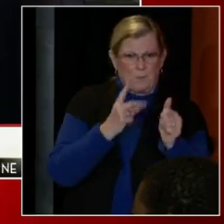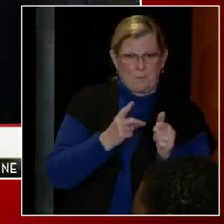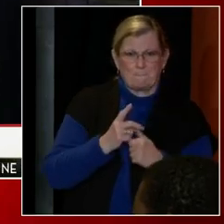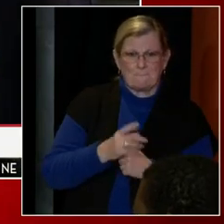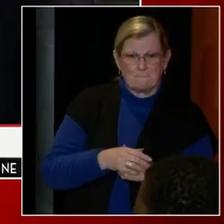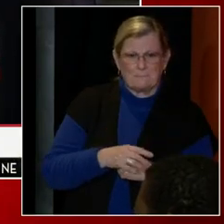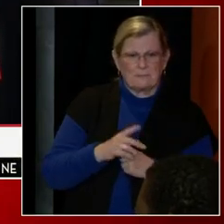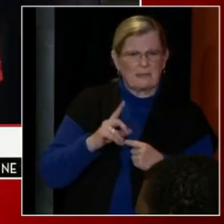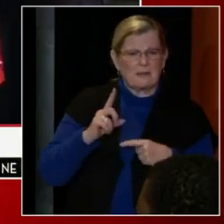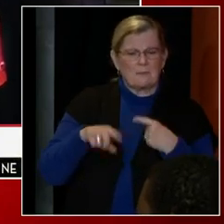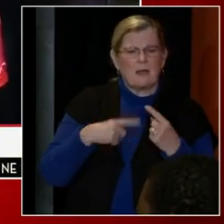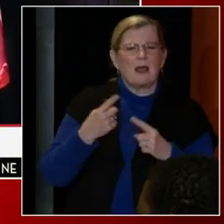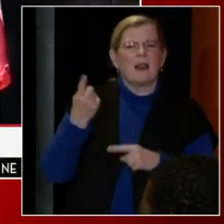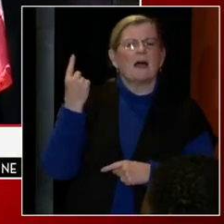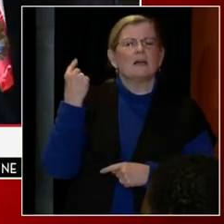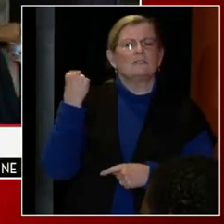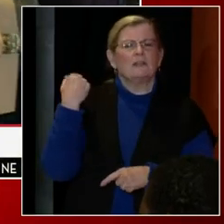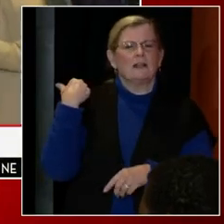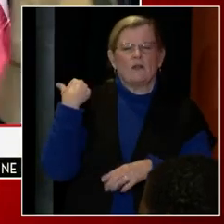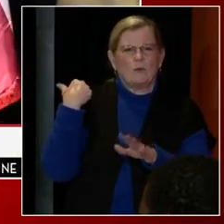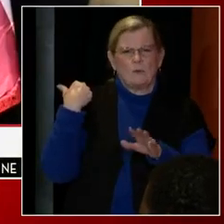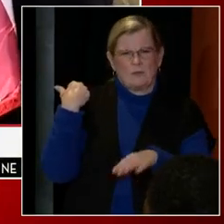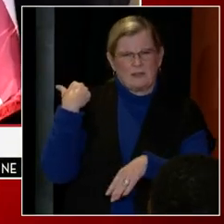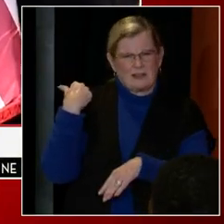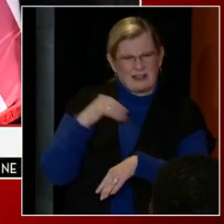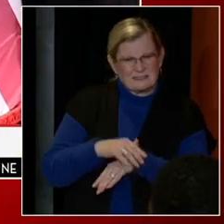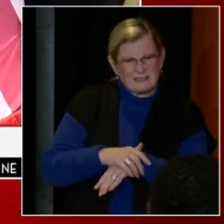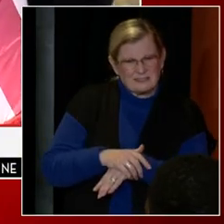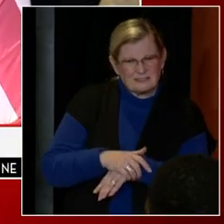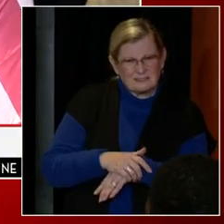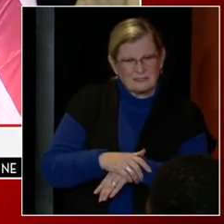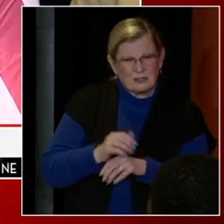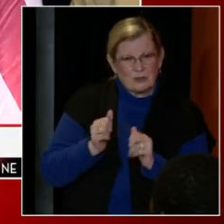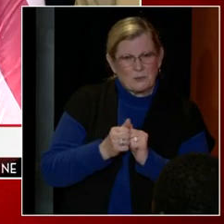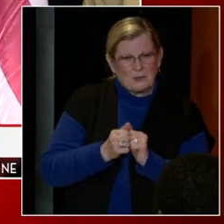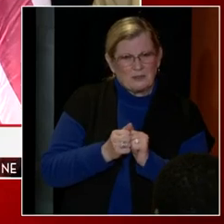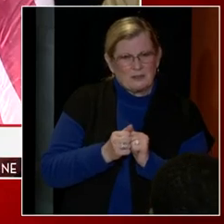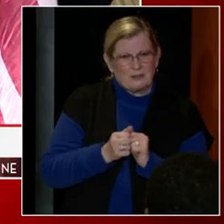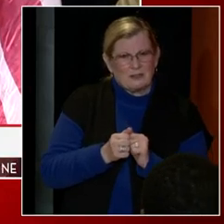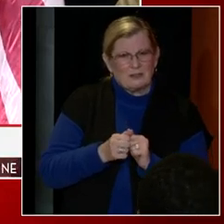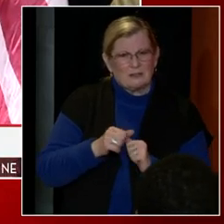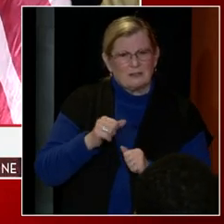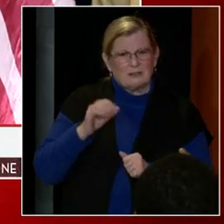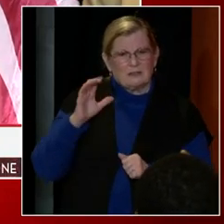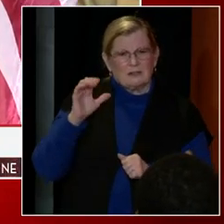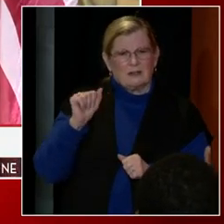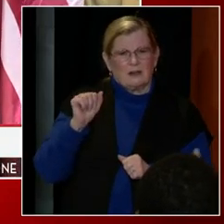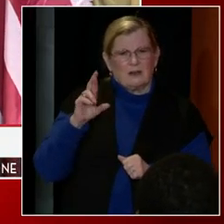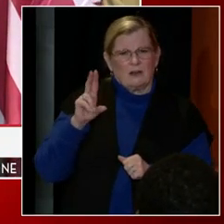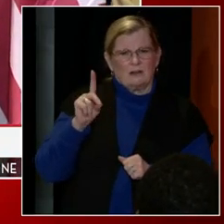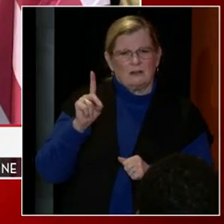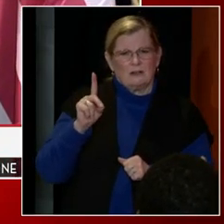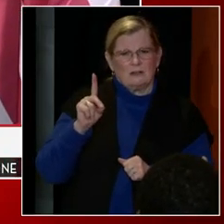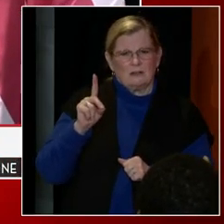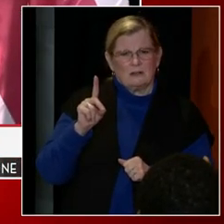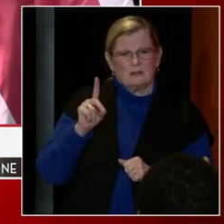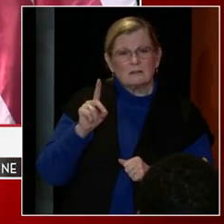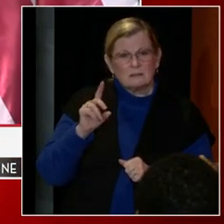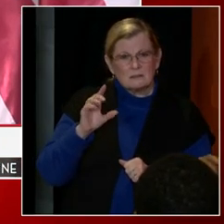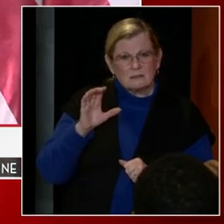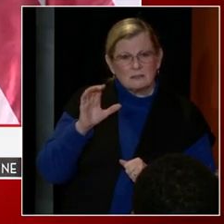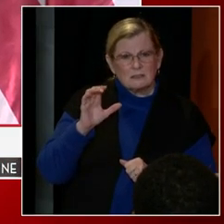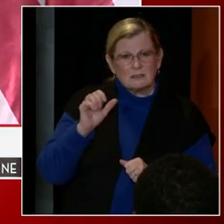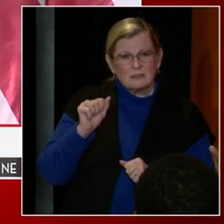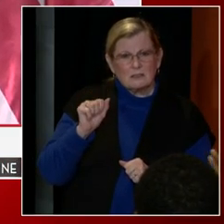night's order. Mm-hmm. First of all, have you talked with Cardinal Gregory about the vaccine and what they're seeking? Okay. And second, can we talk more about